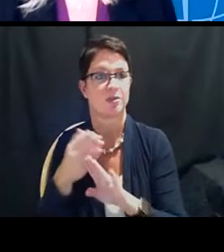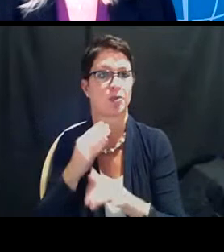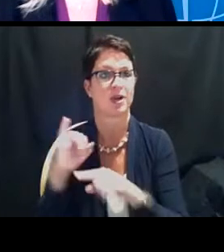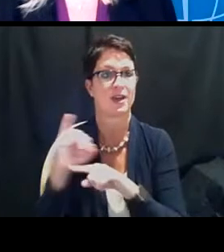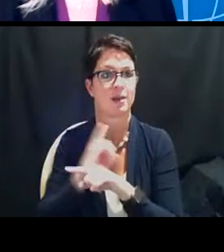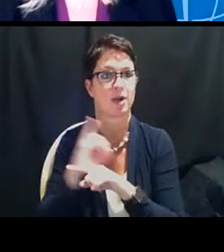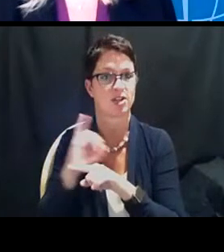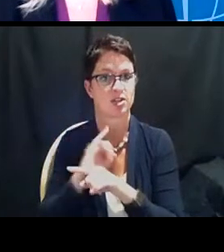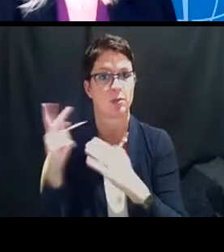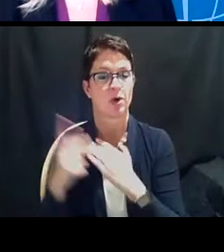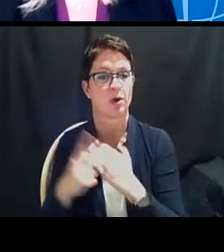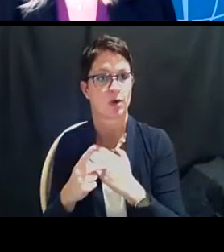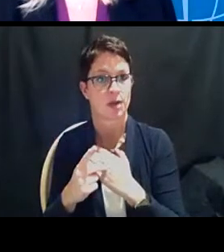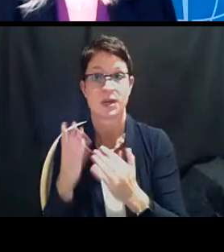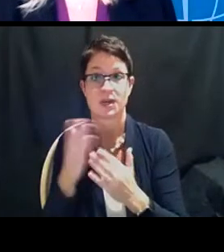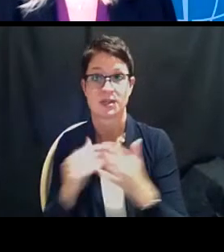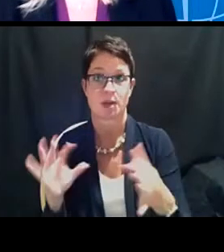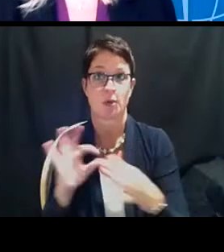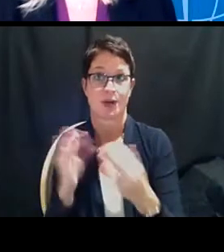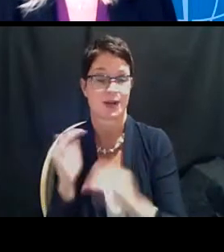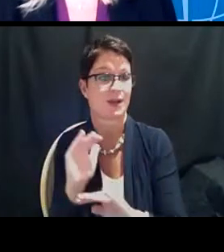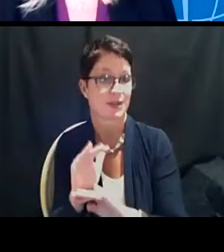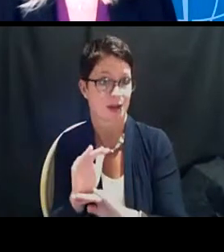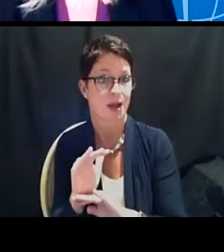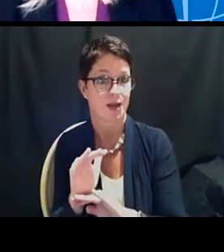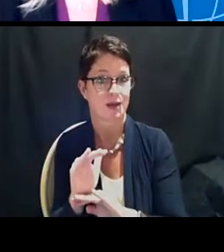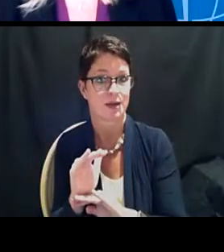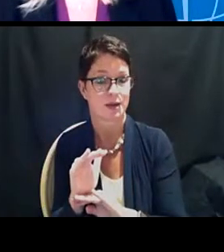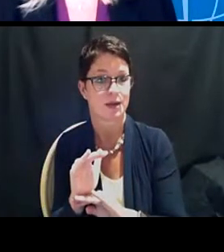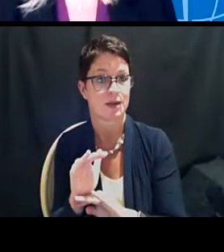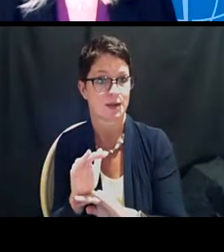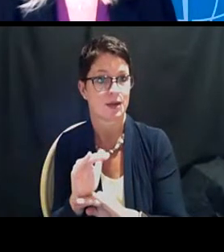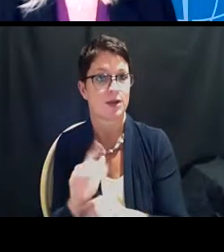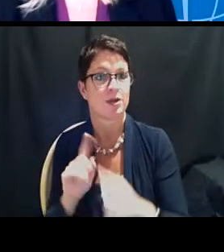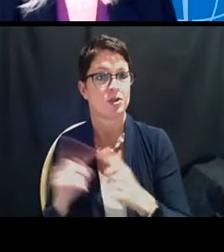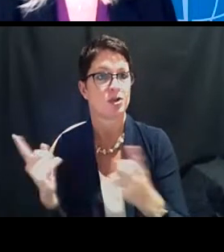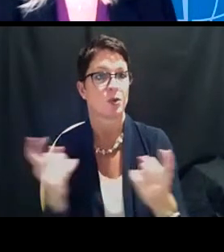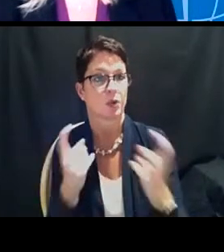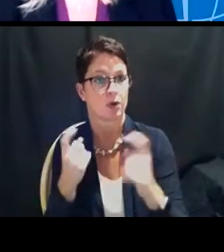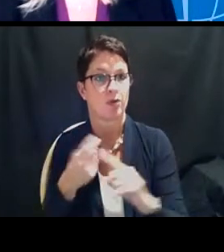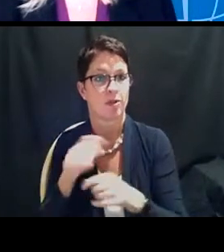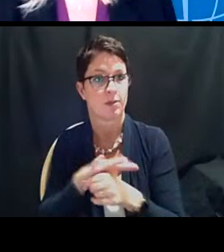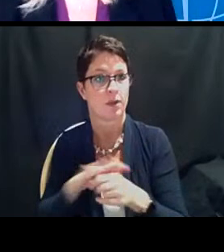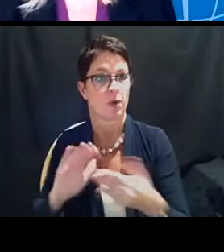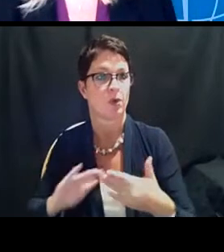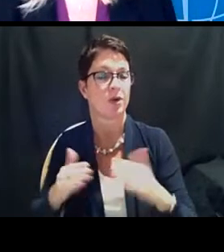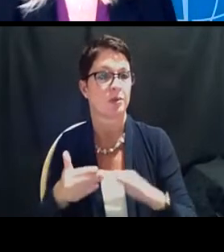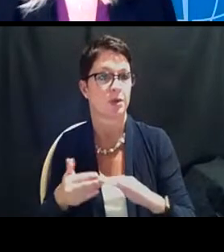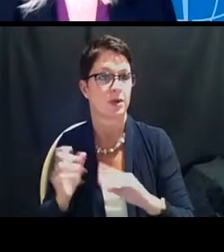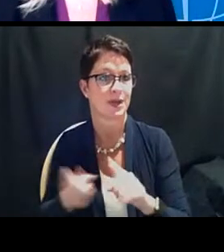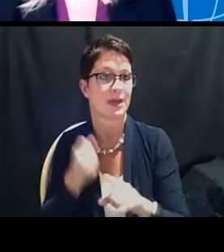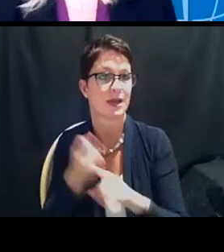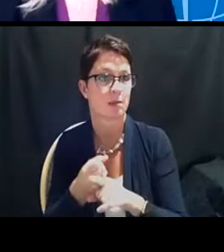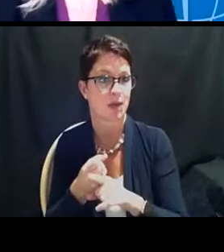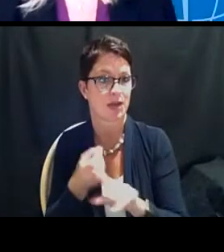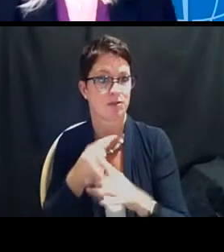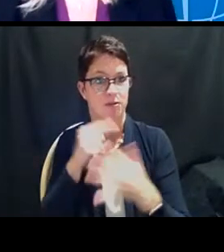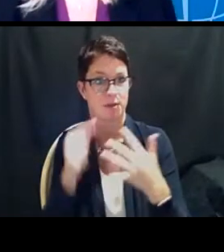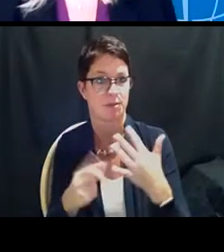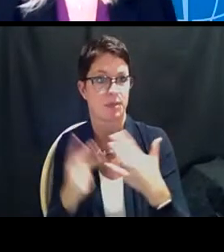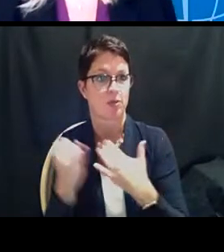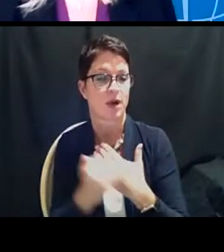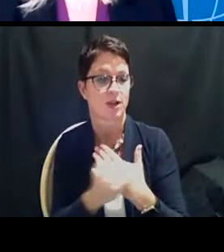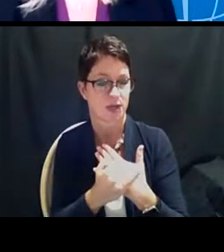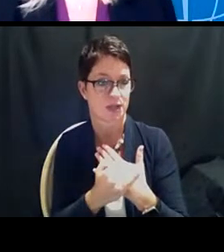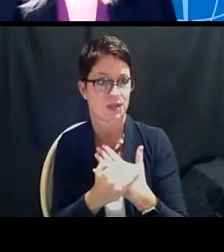programs, some of whom are on the call tonight, to recruit from the local communities that are impacted by these projects,